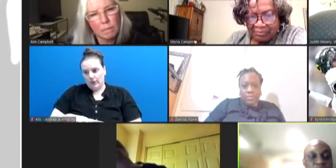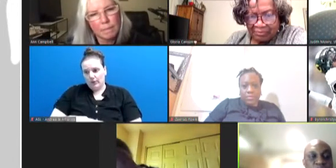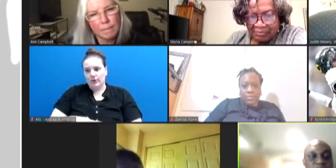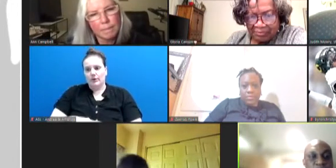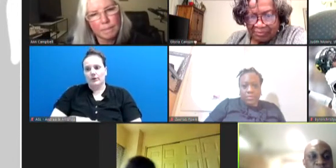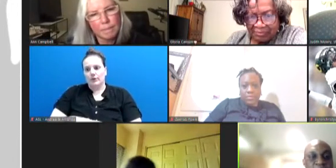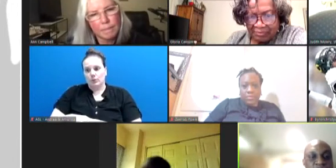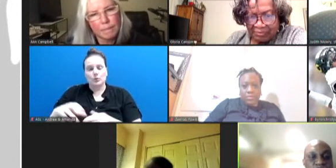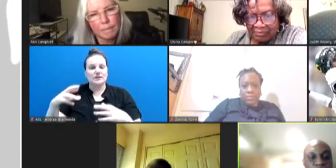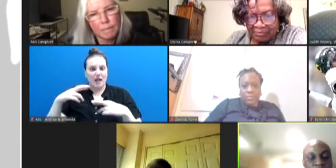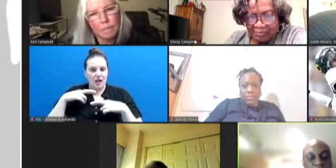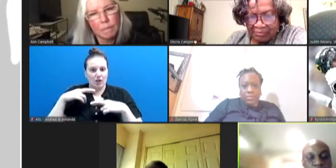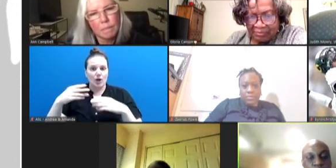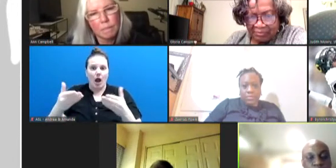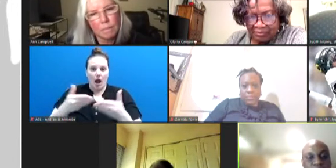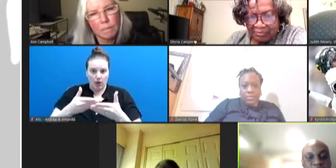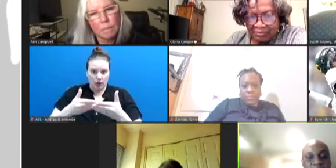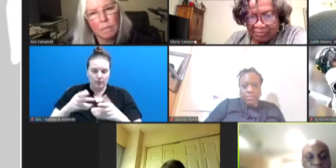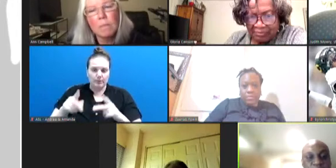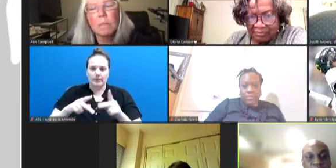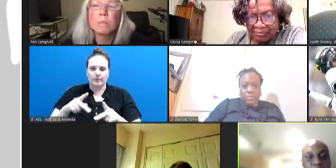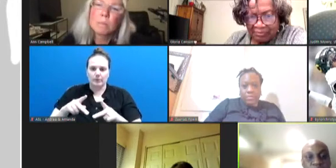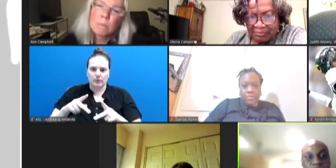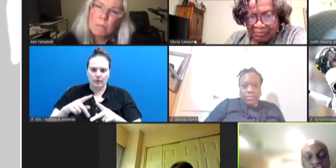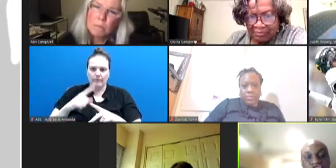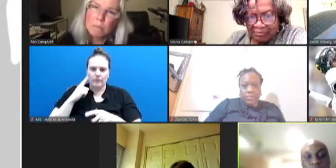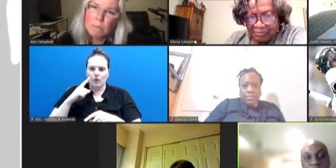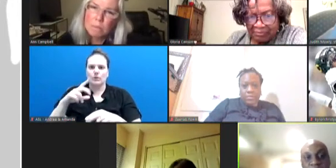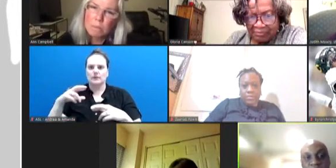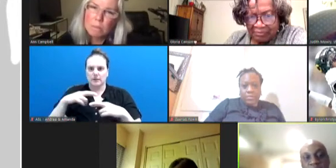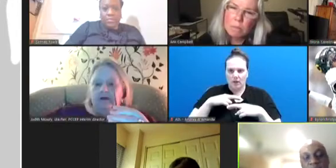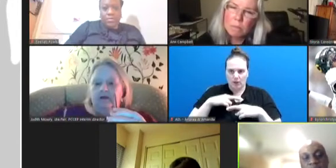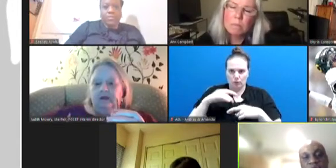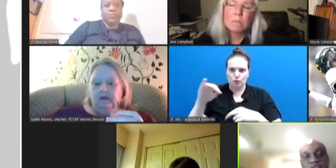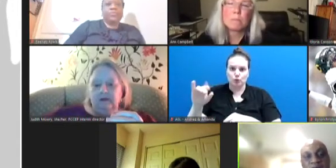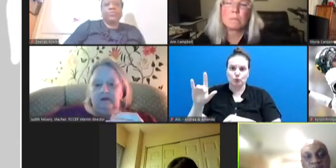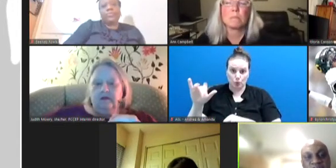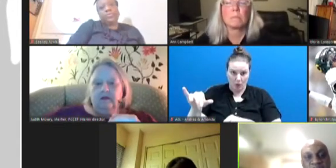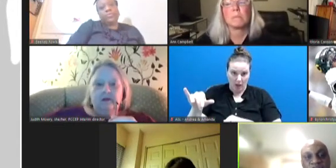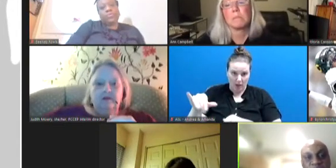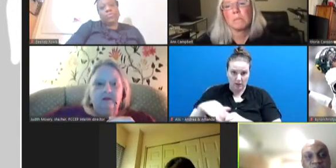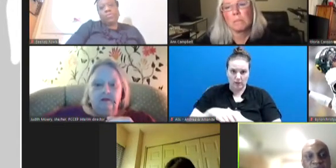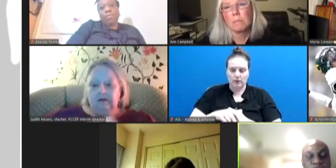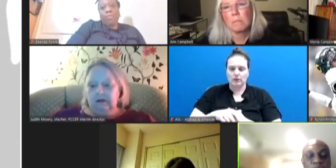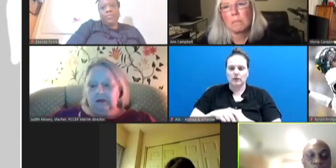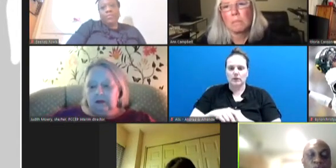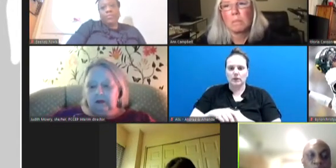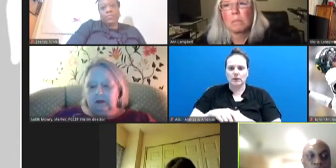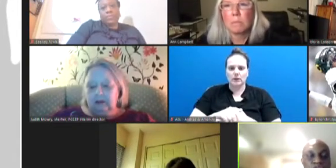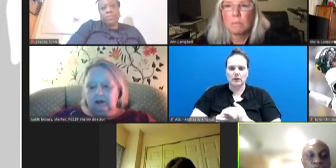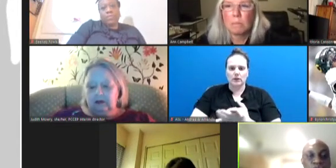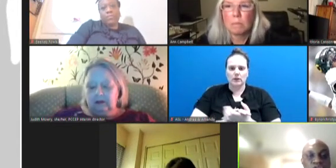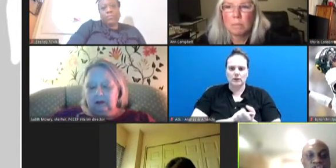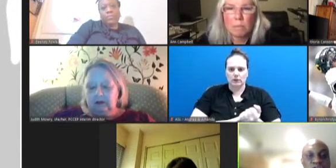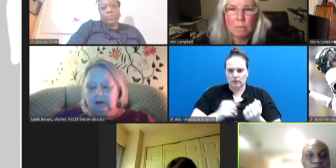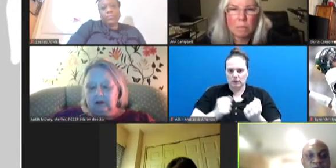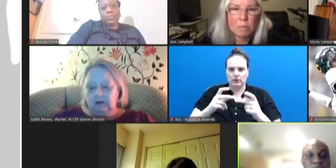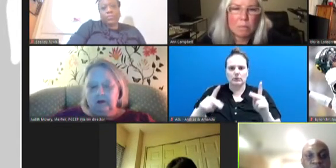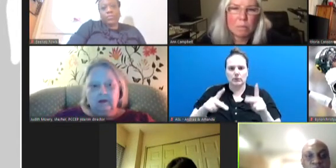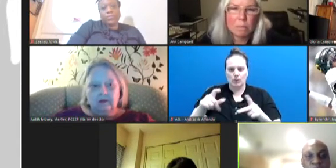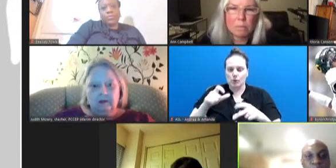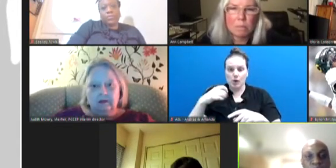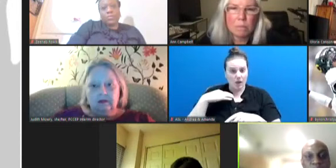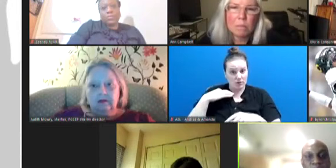another retiree hire batch for people who are retiring this July. We've got a significant amount of people who are eligible this